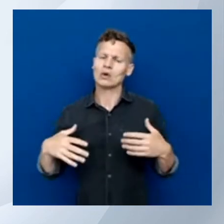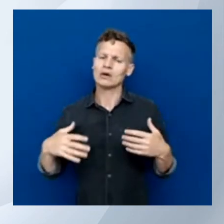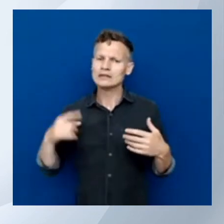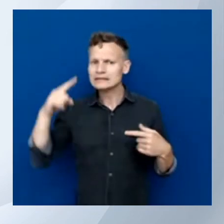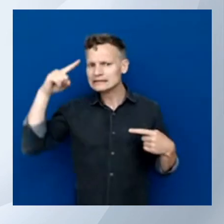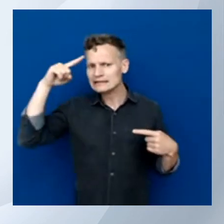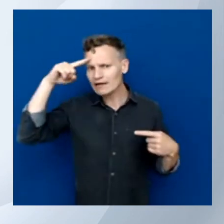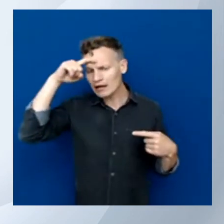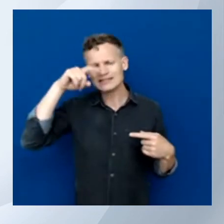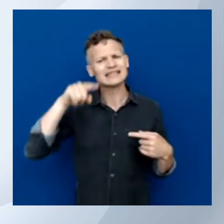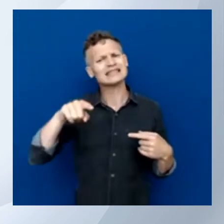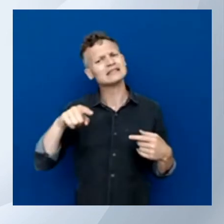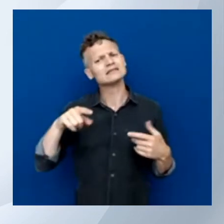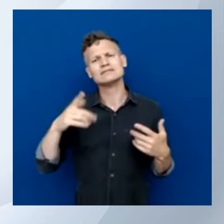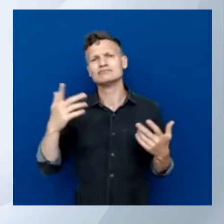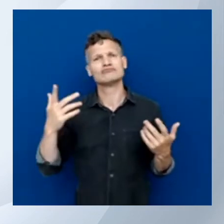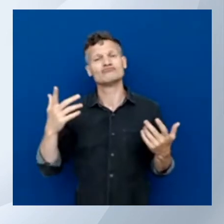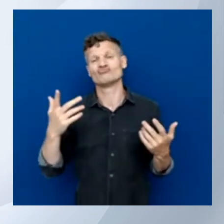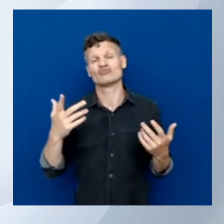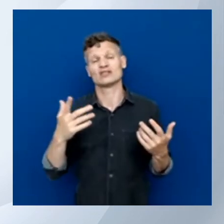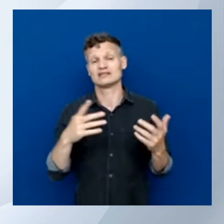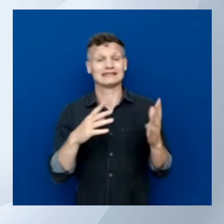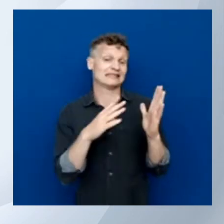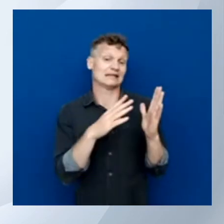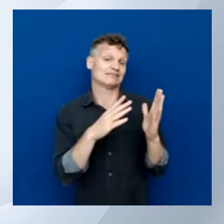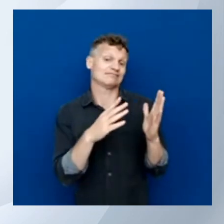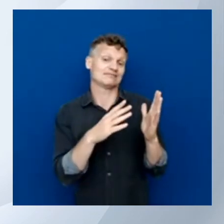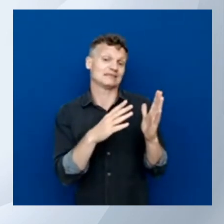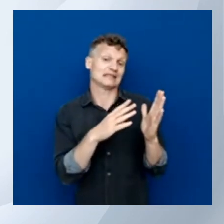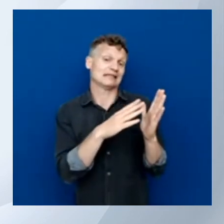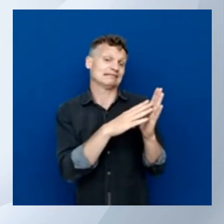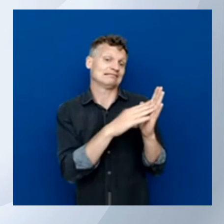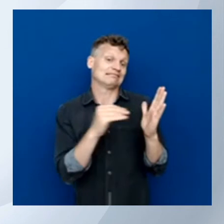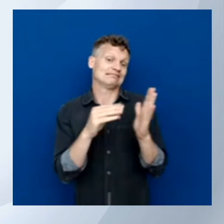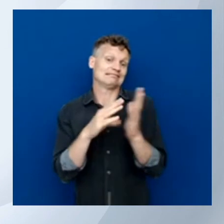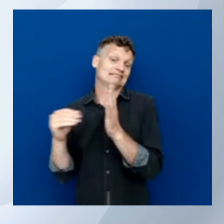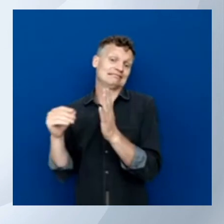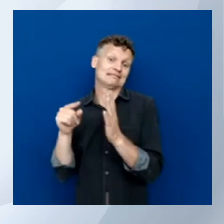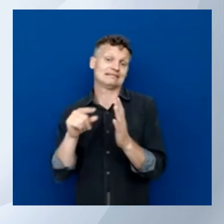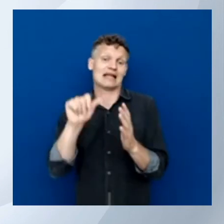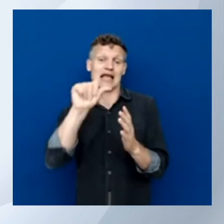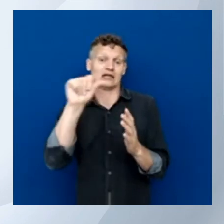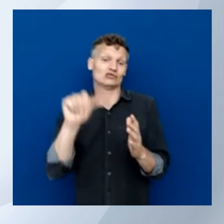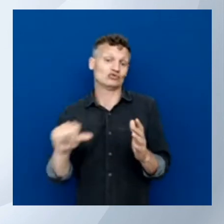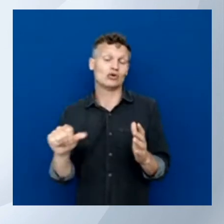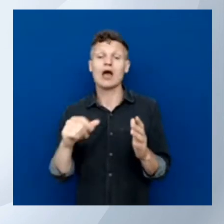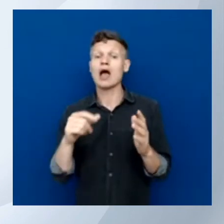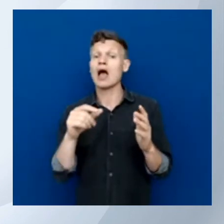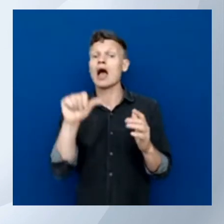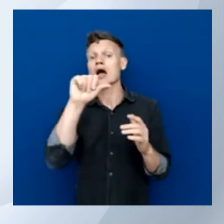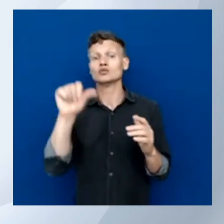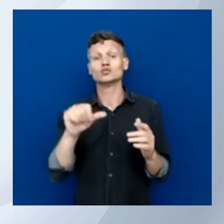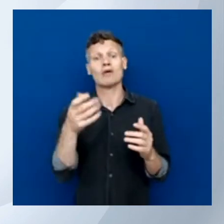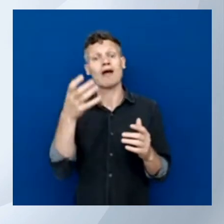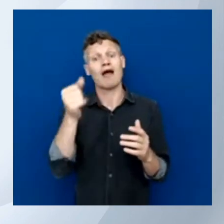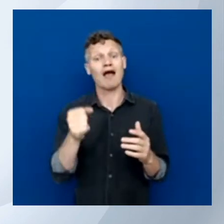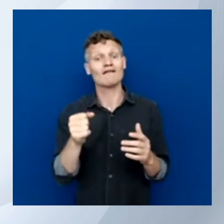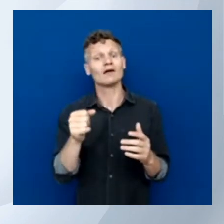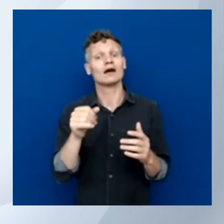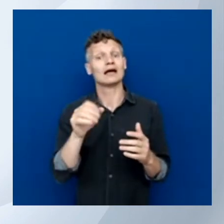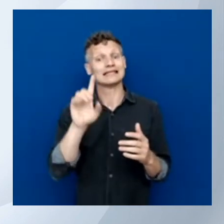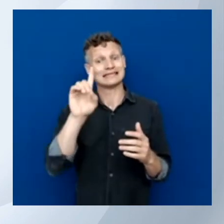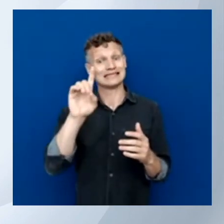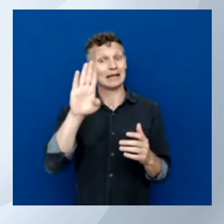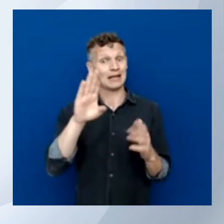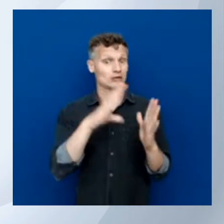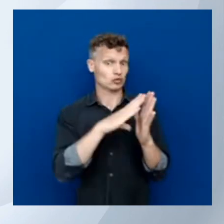replication of databases in Azure. Azure, baked into Azure SQL, offers database replication, which is great,